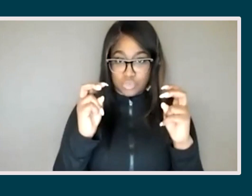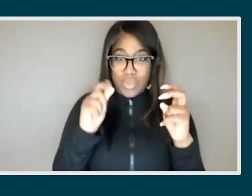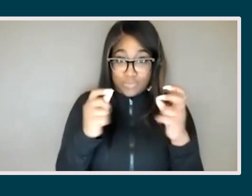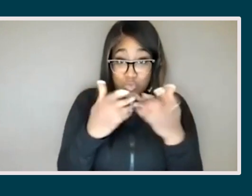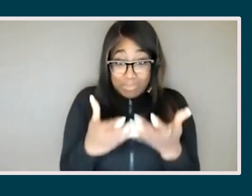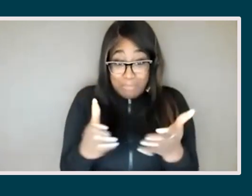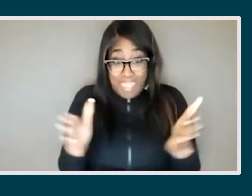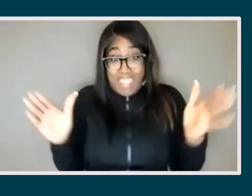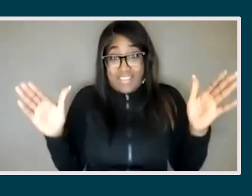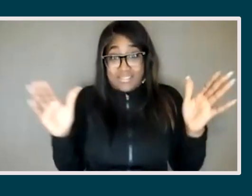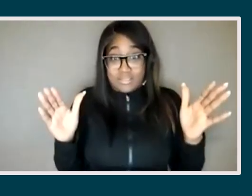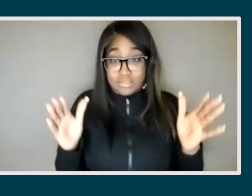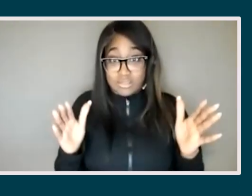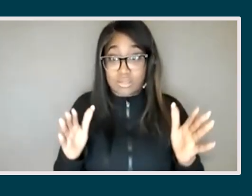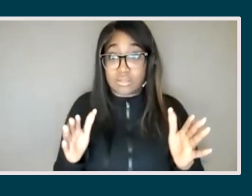expand this,